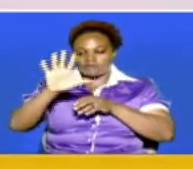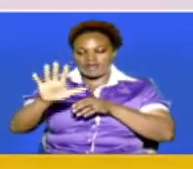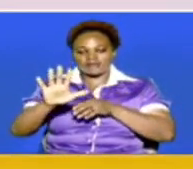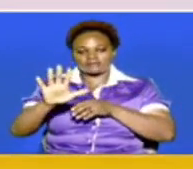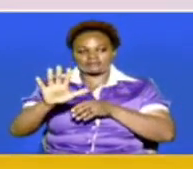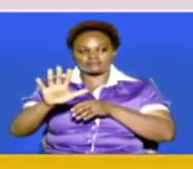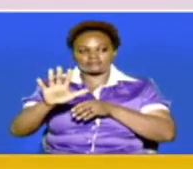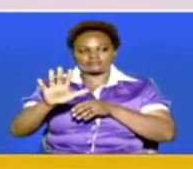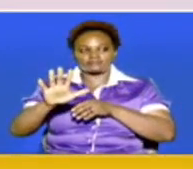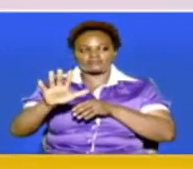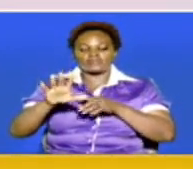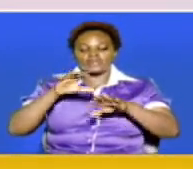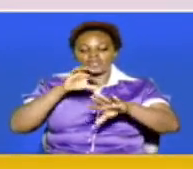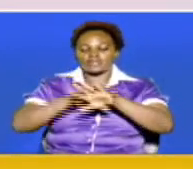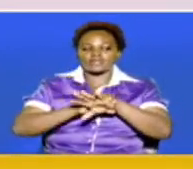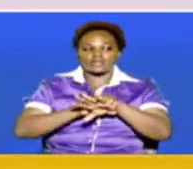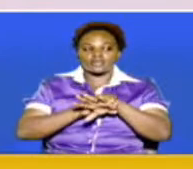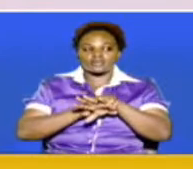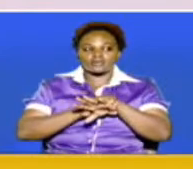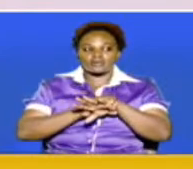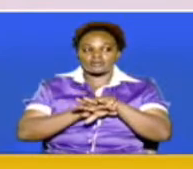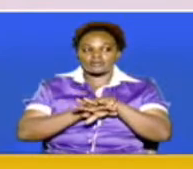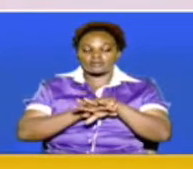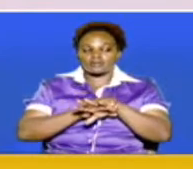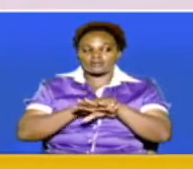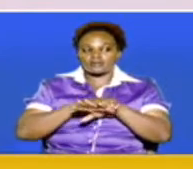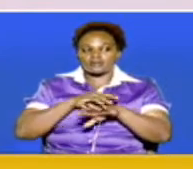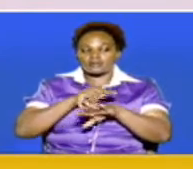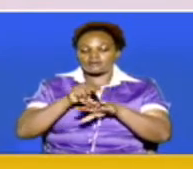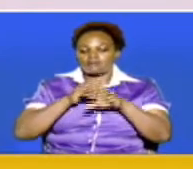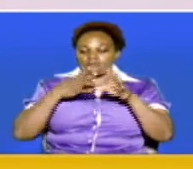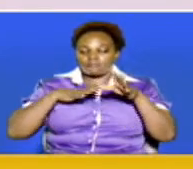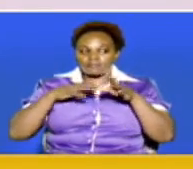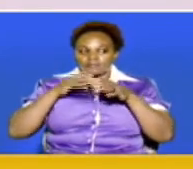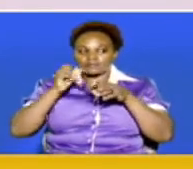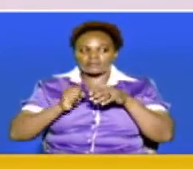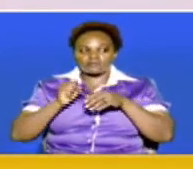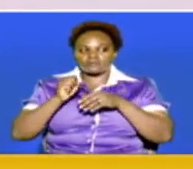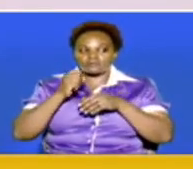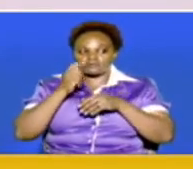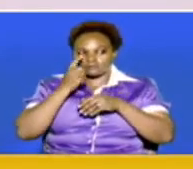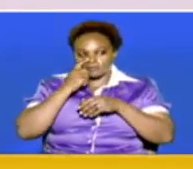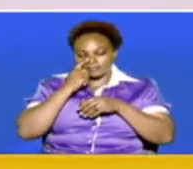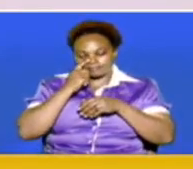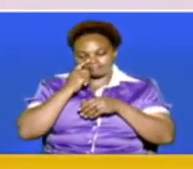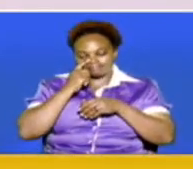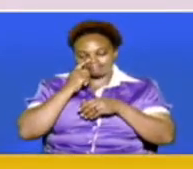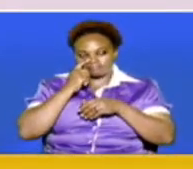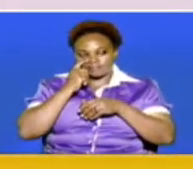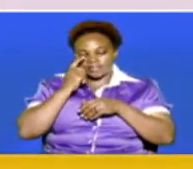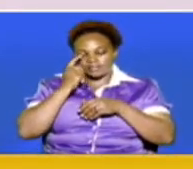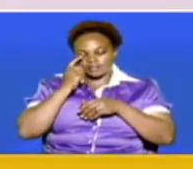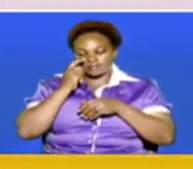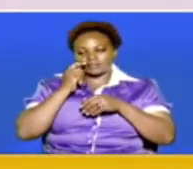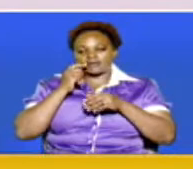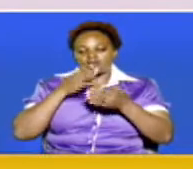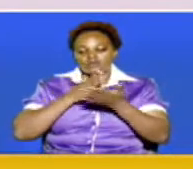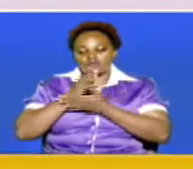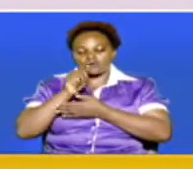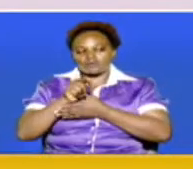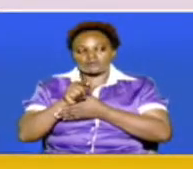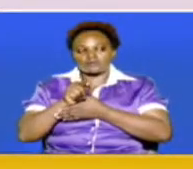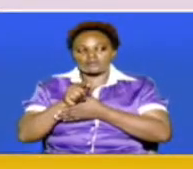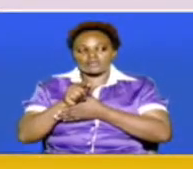in 2005 secured the right of self-determination for the people of South Sudan. It is through the right